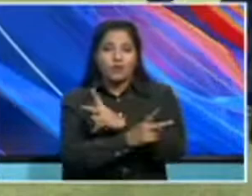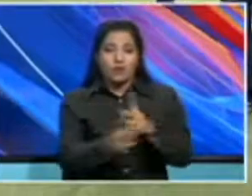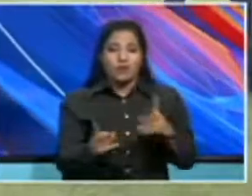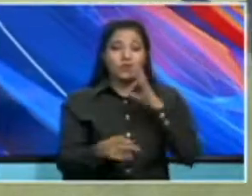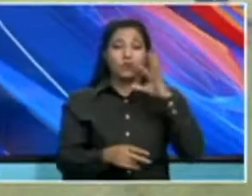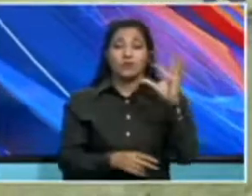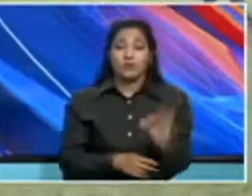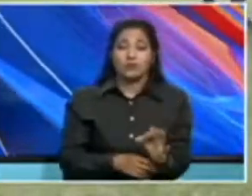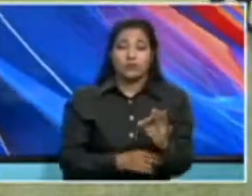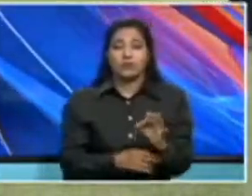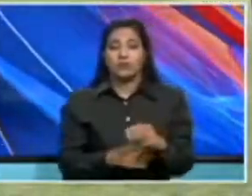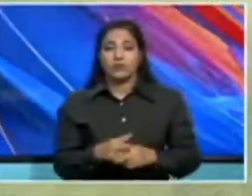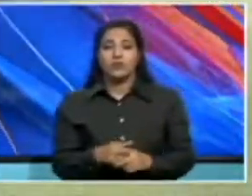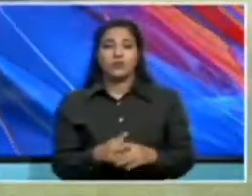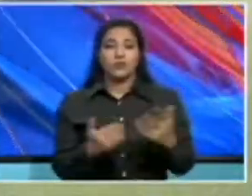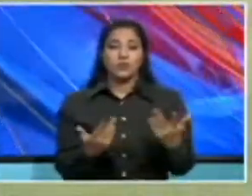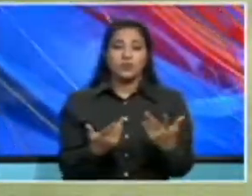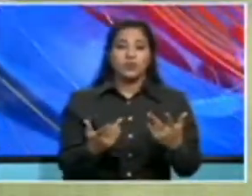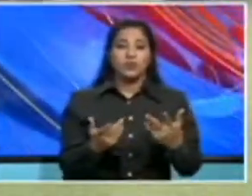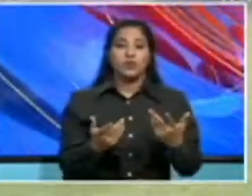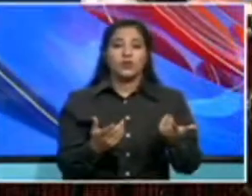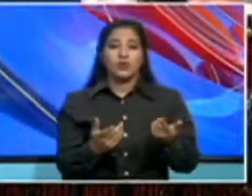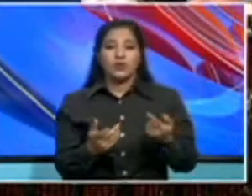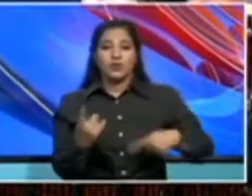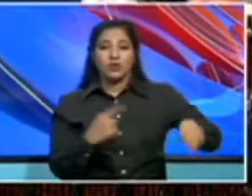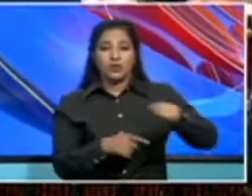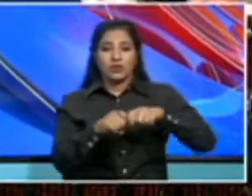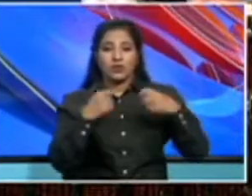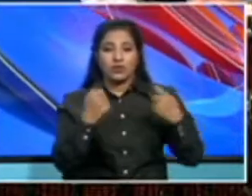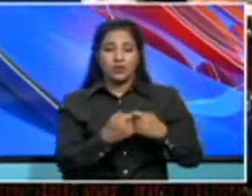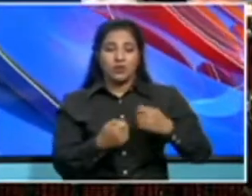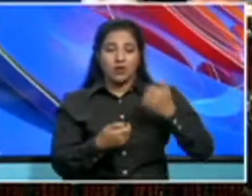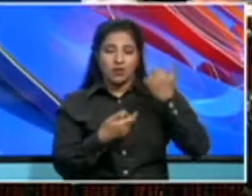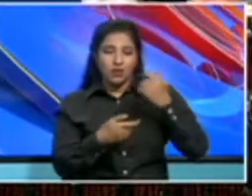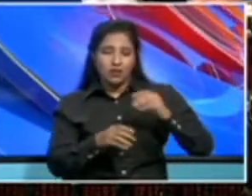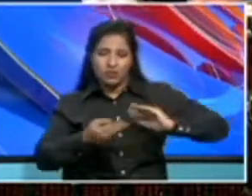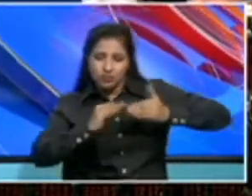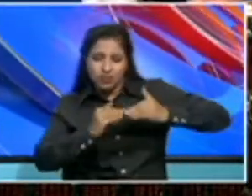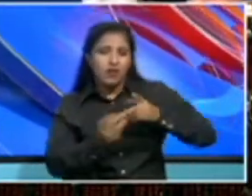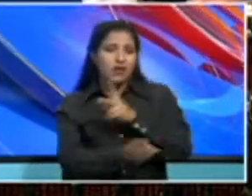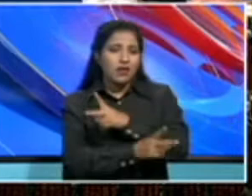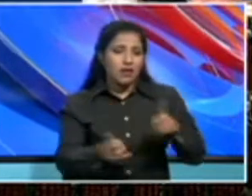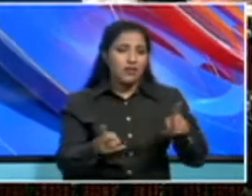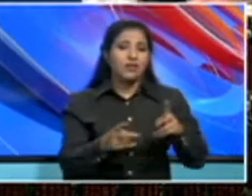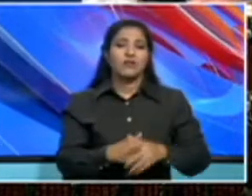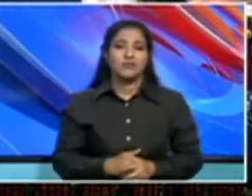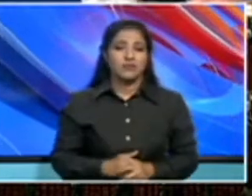early because the majority of the players have to leave for the World Championship.